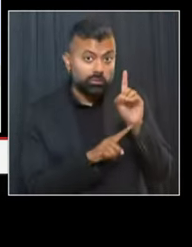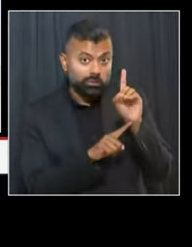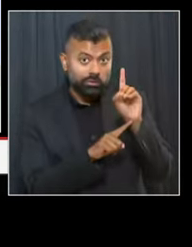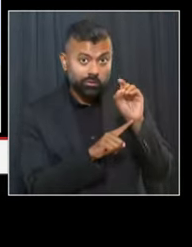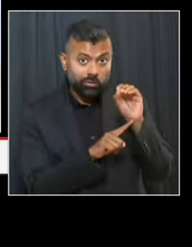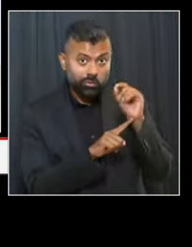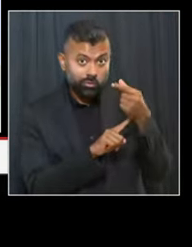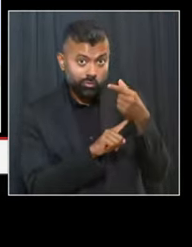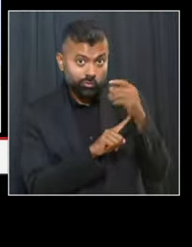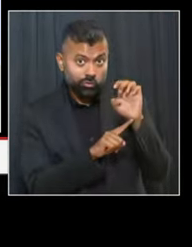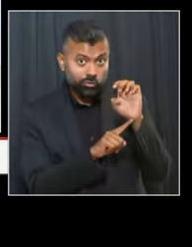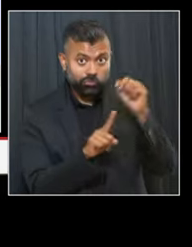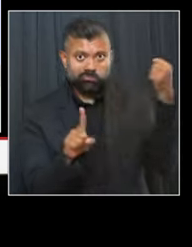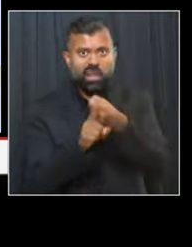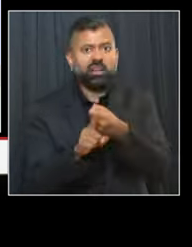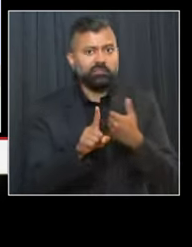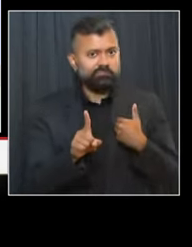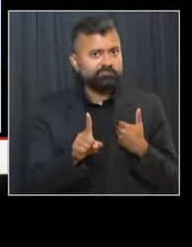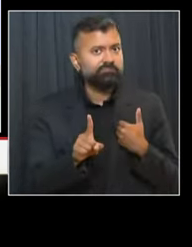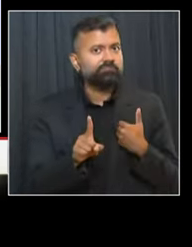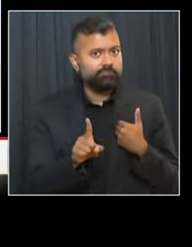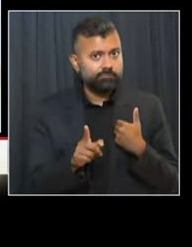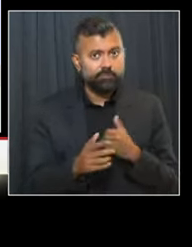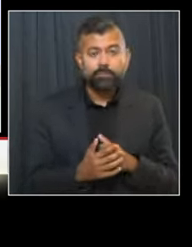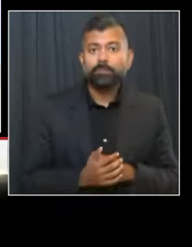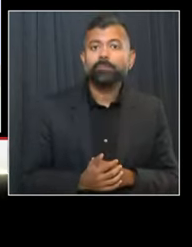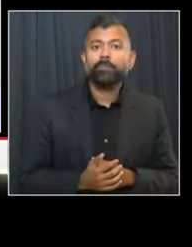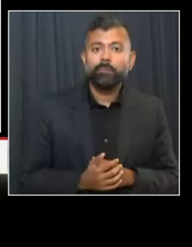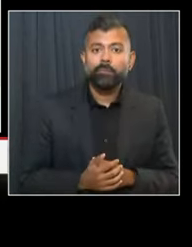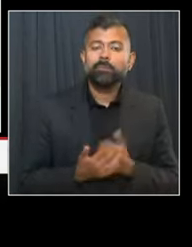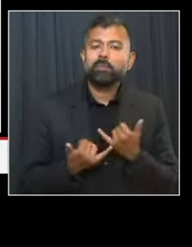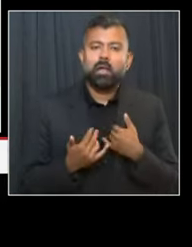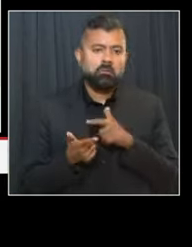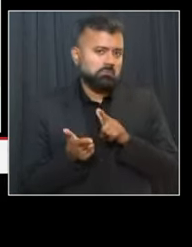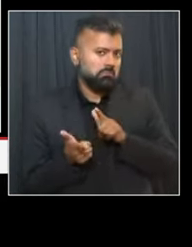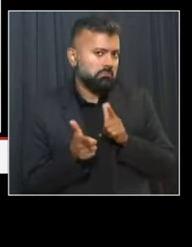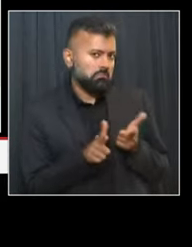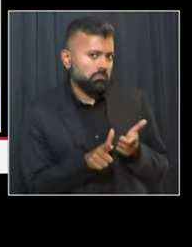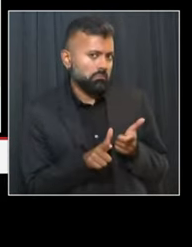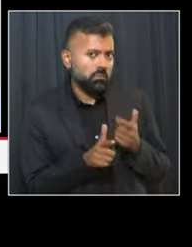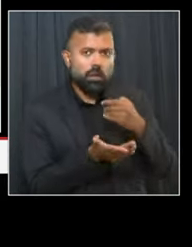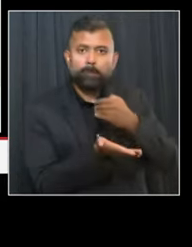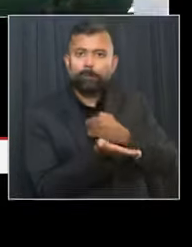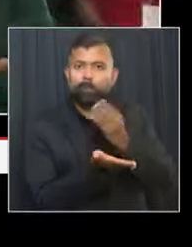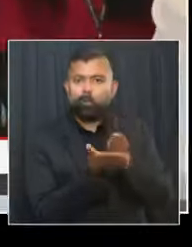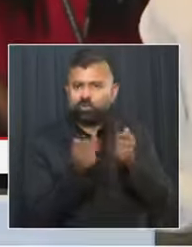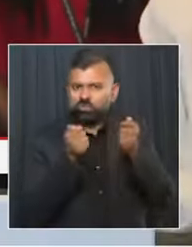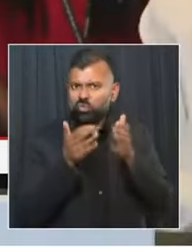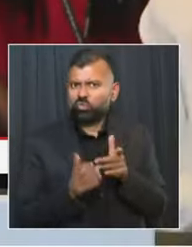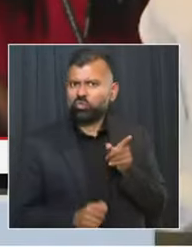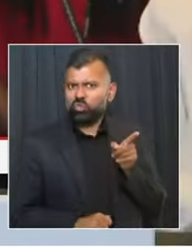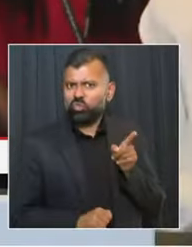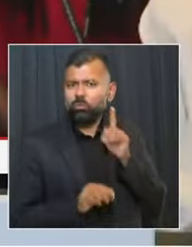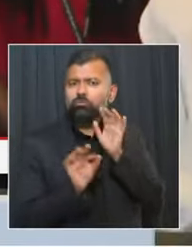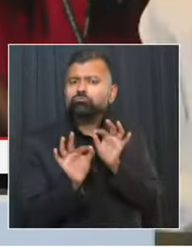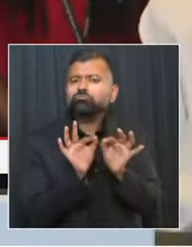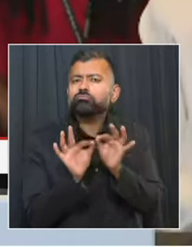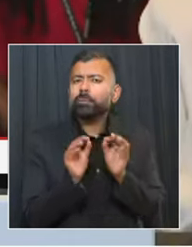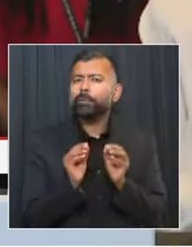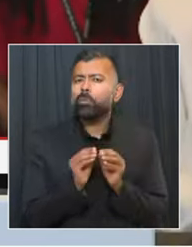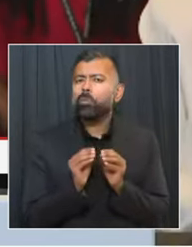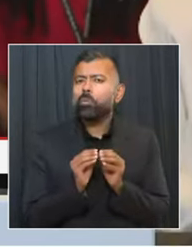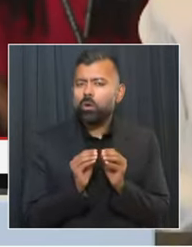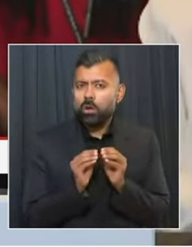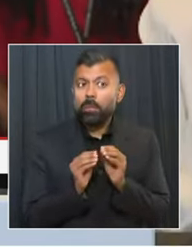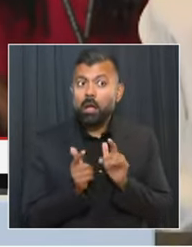to the budget director, who's going to talk a little bit more about that. But you've seen the reports,